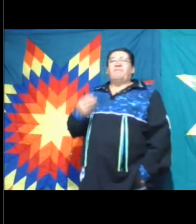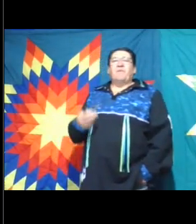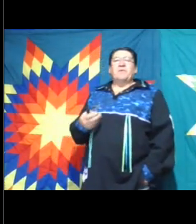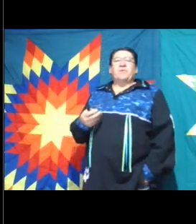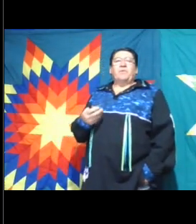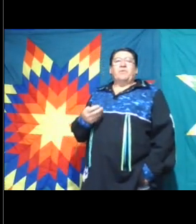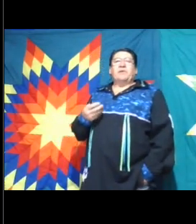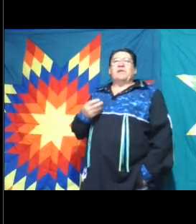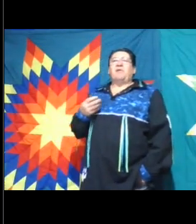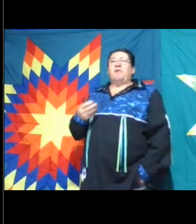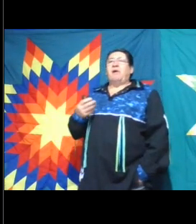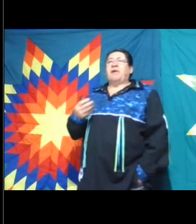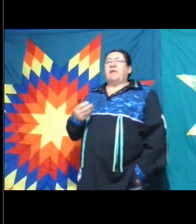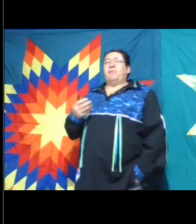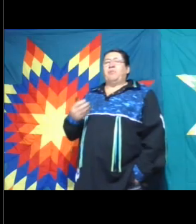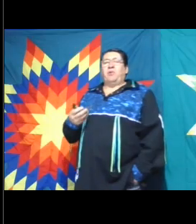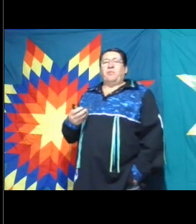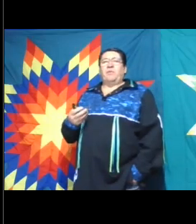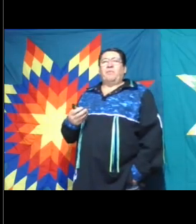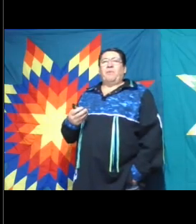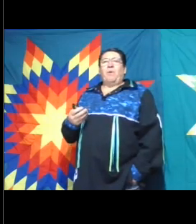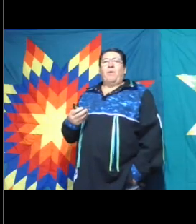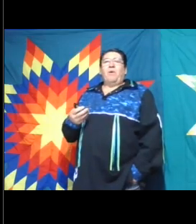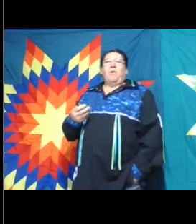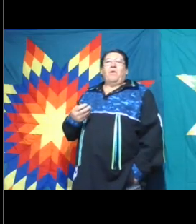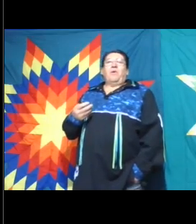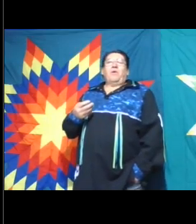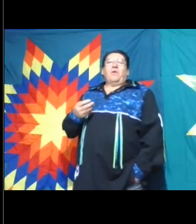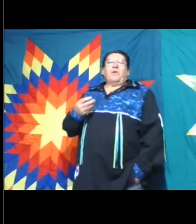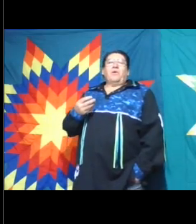perspective first when we start talking employment.